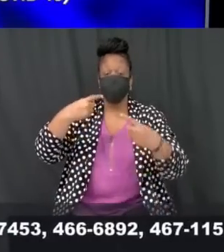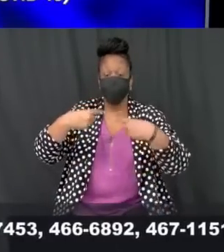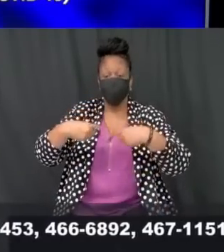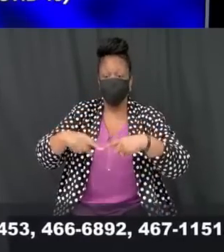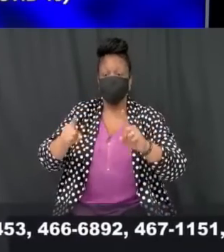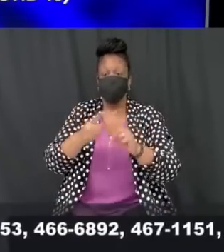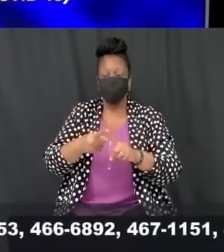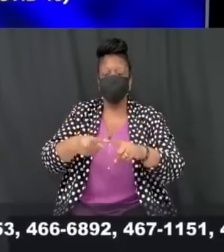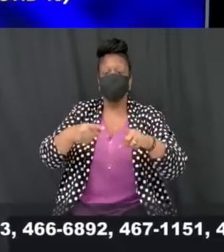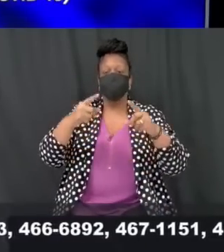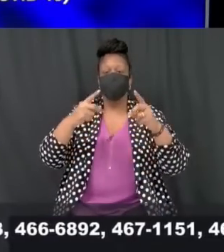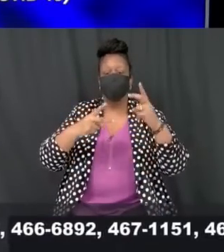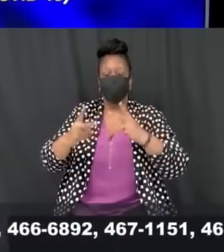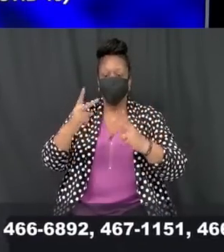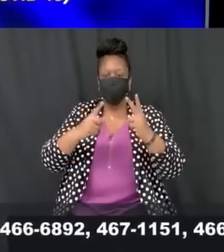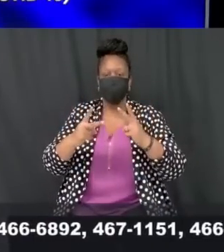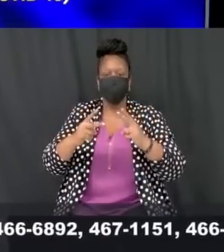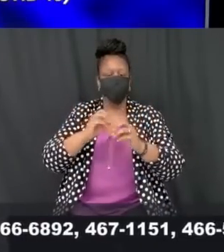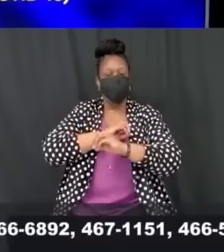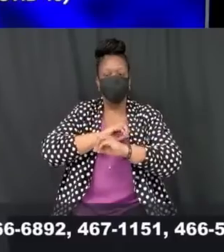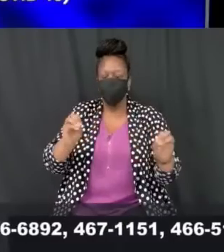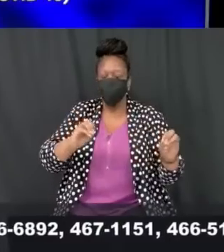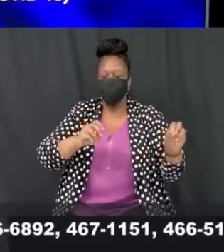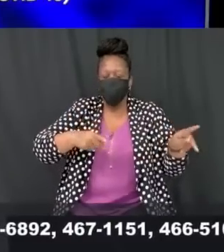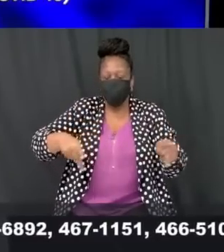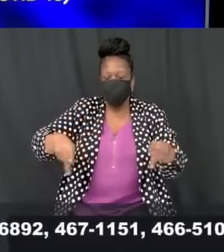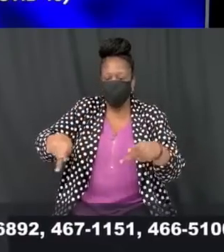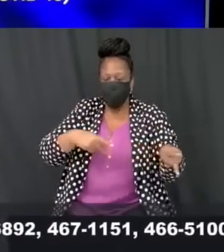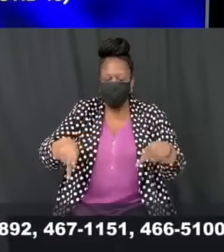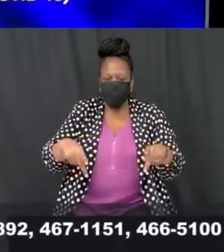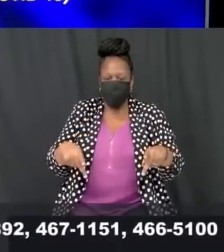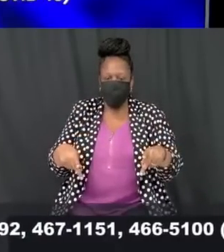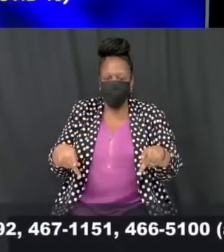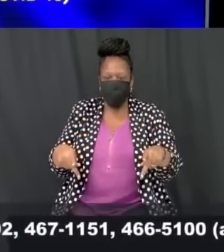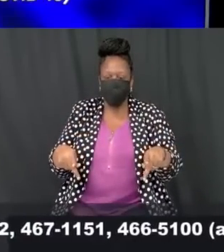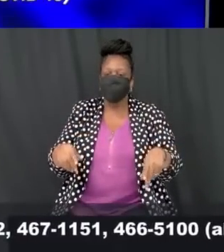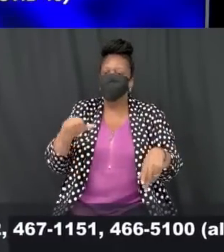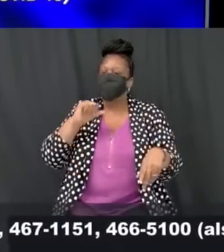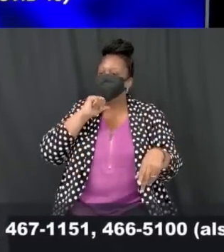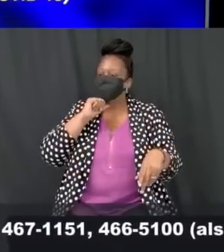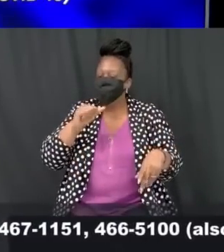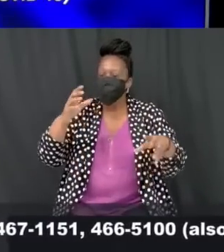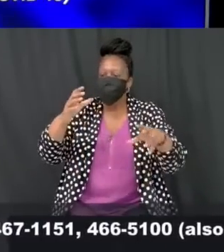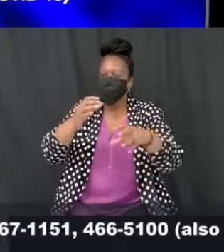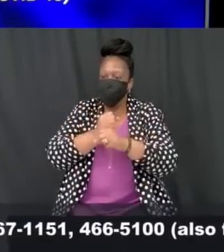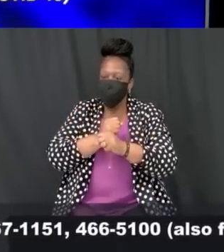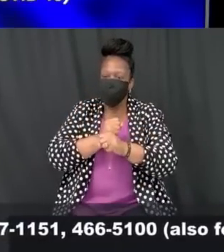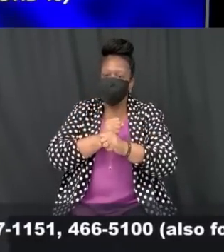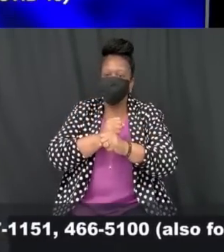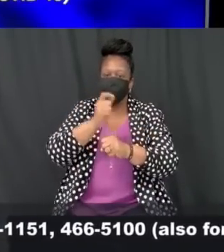or visit any social event that has not been granted permission.